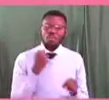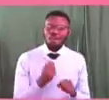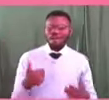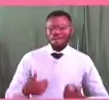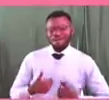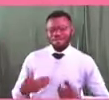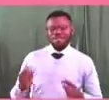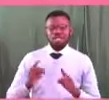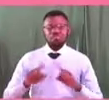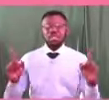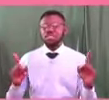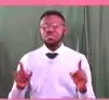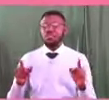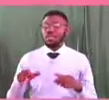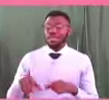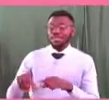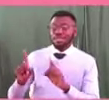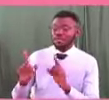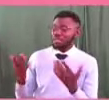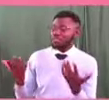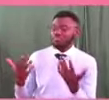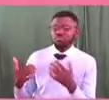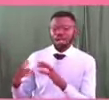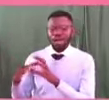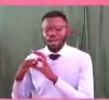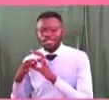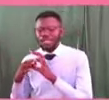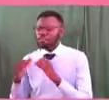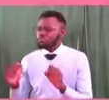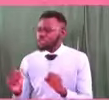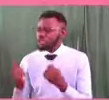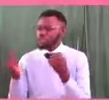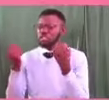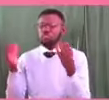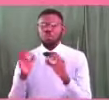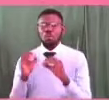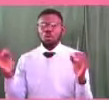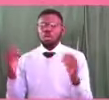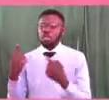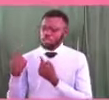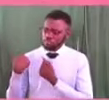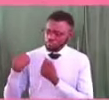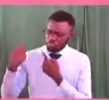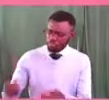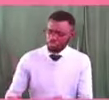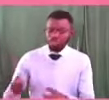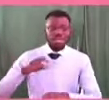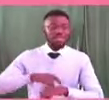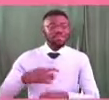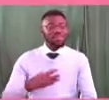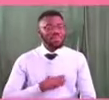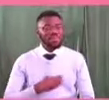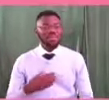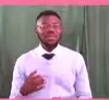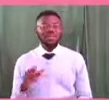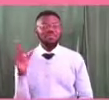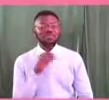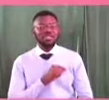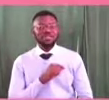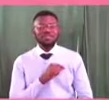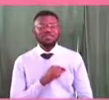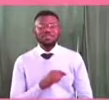because the culture of saving was absent in their retirement. As you heard Dr.